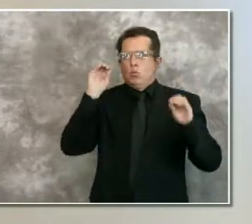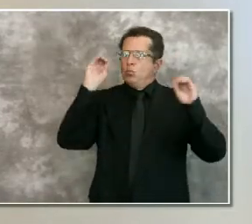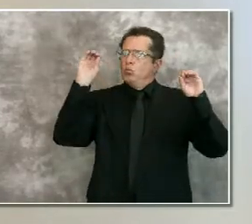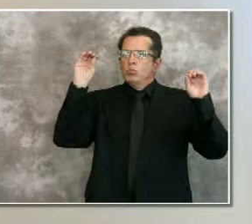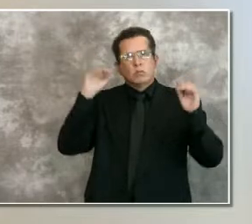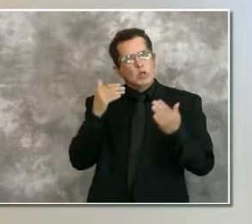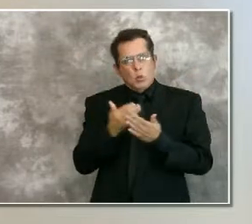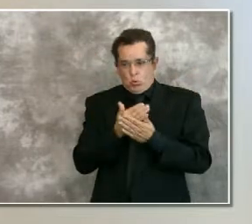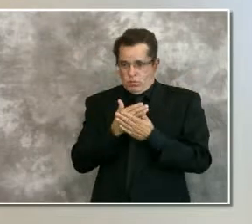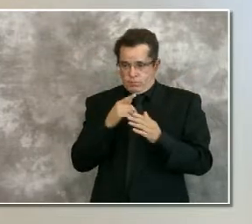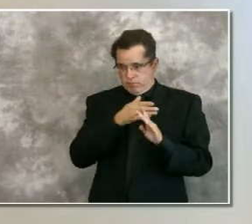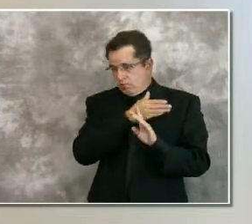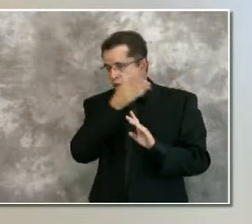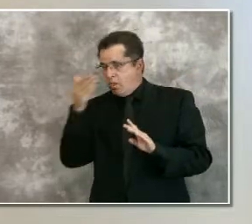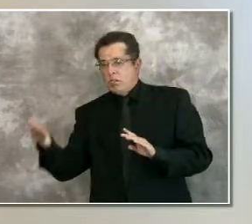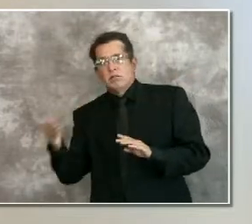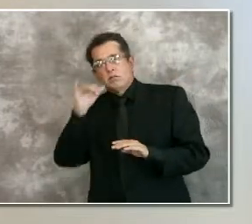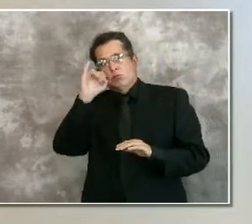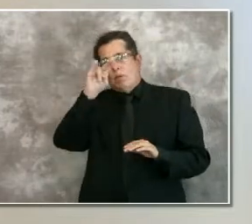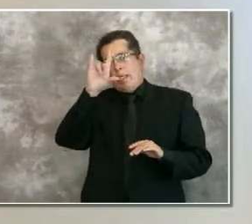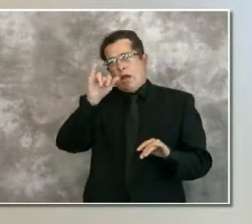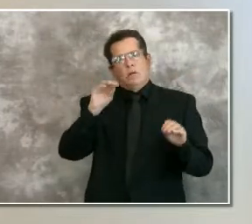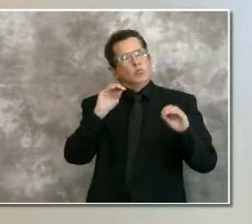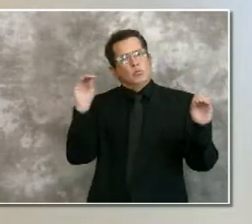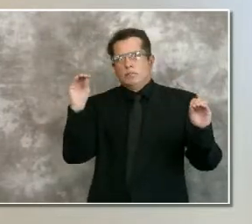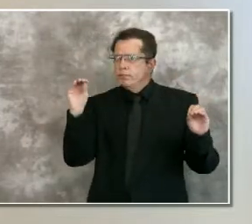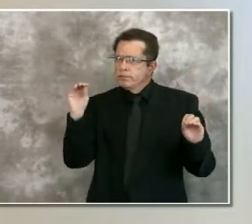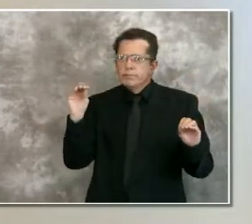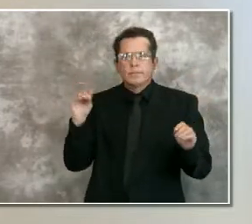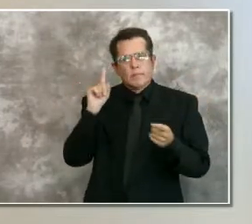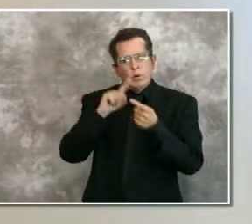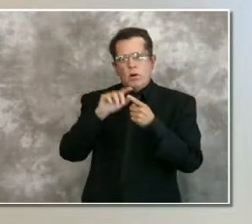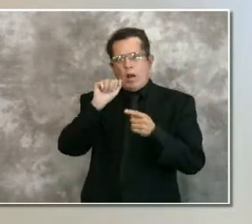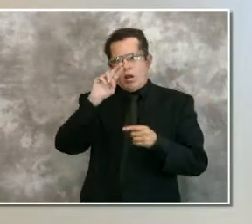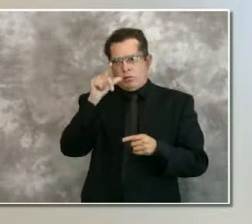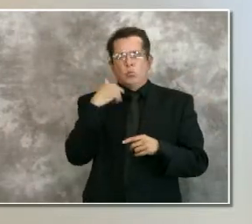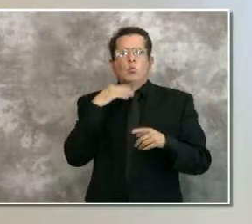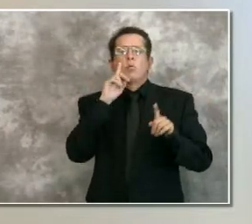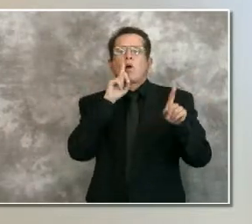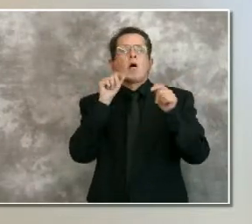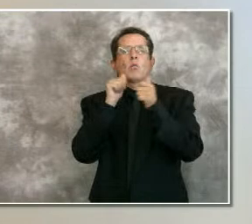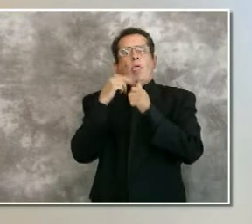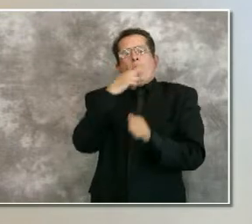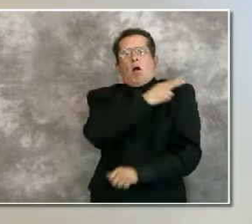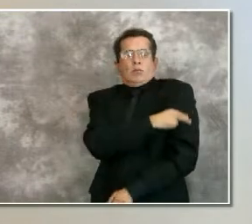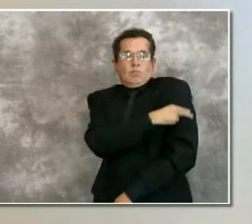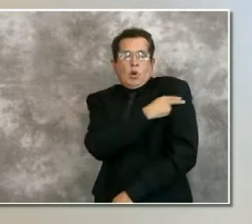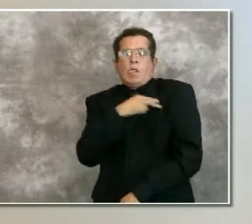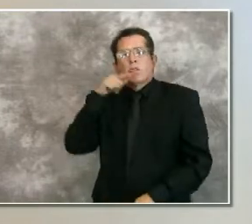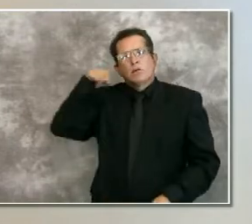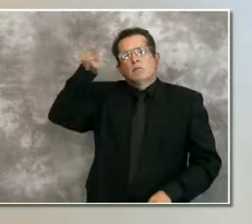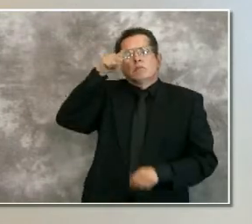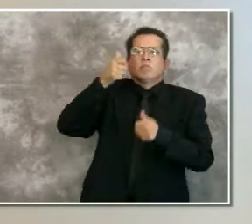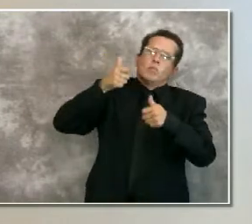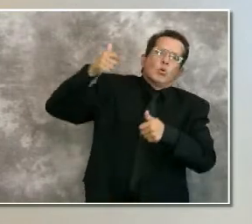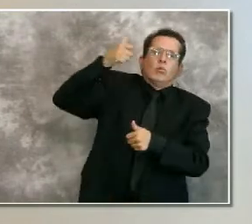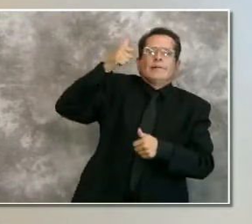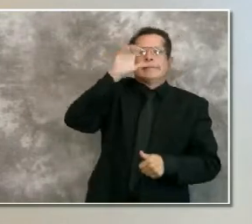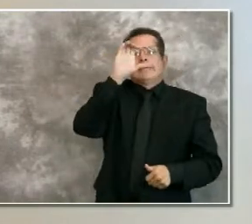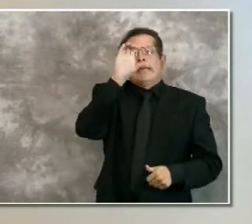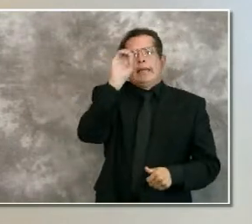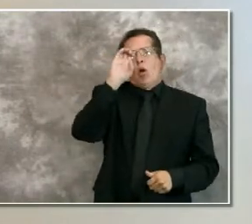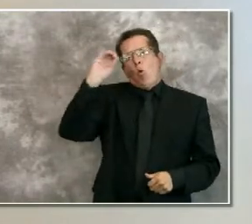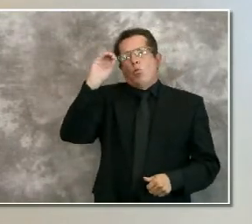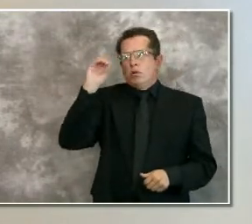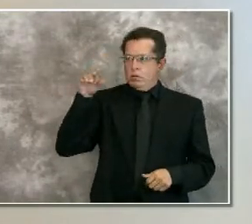least for the duration of July. 3, we'll be speaking to hospital CEOs today and looking at what they might need and what steps